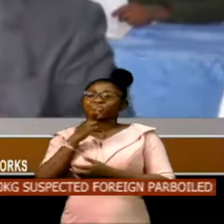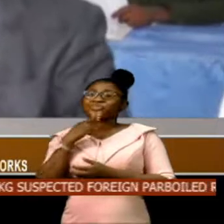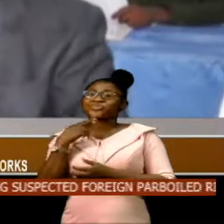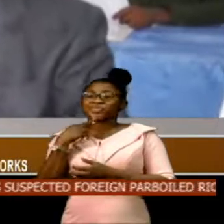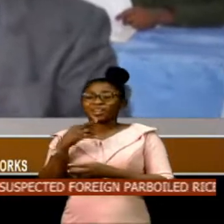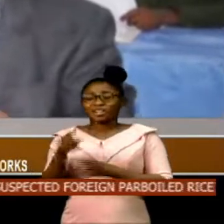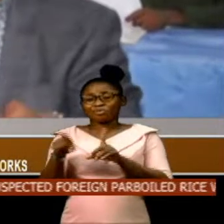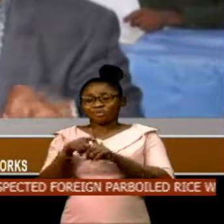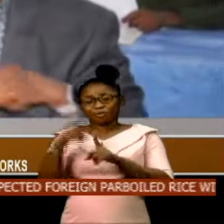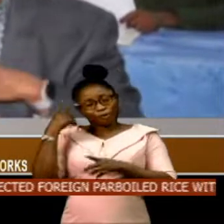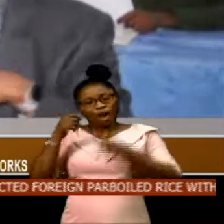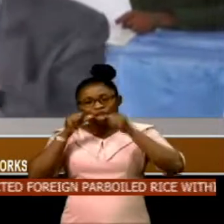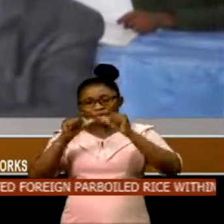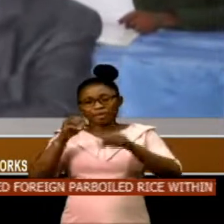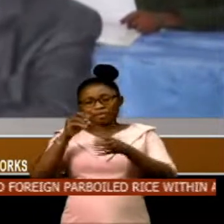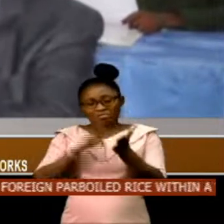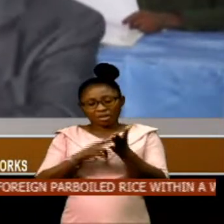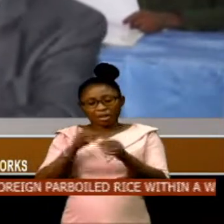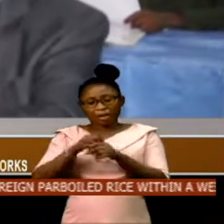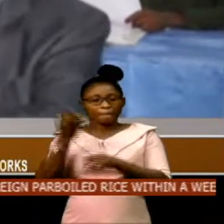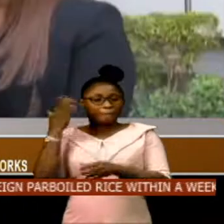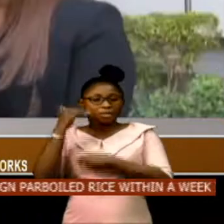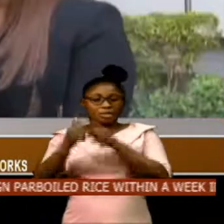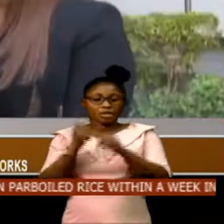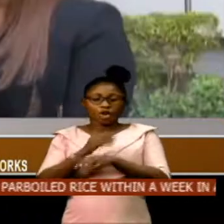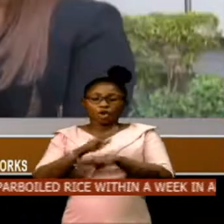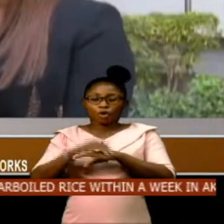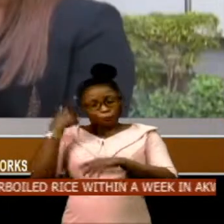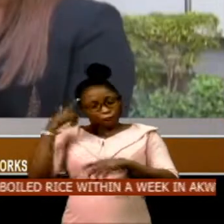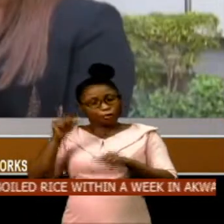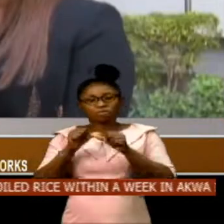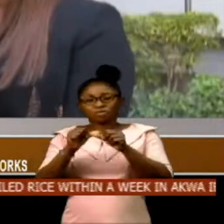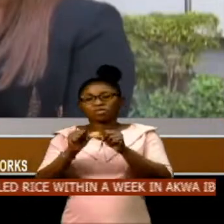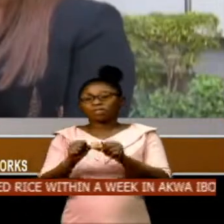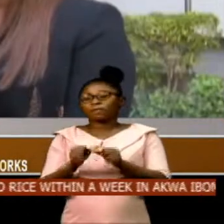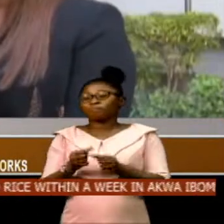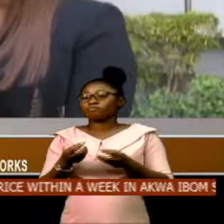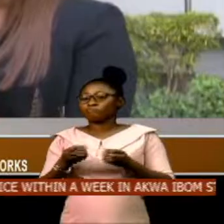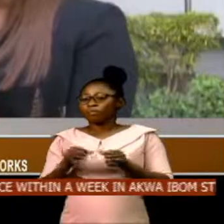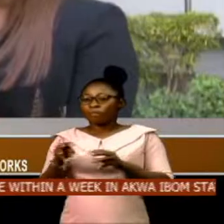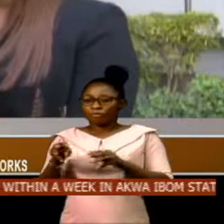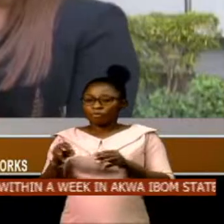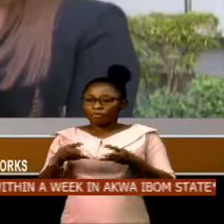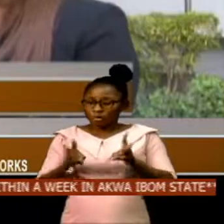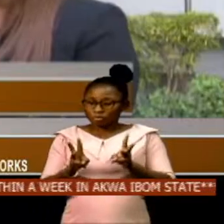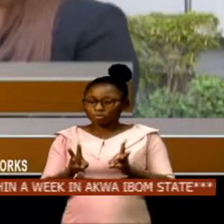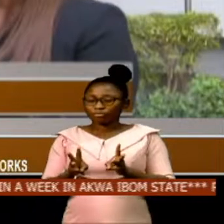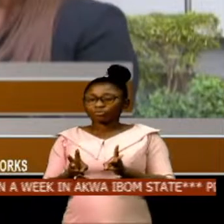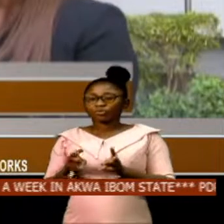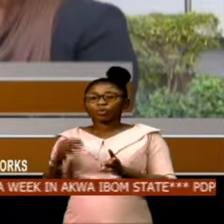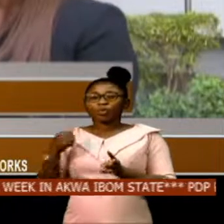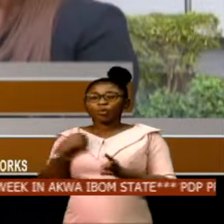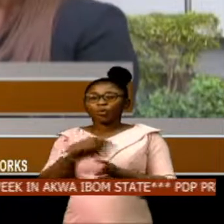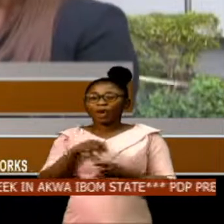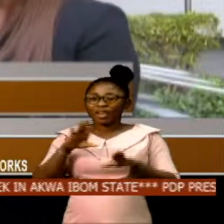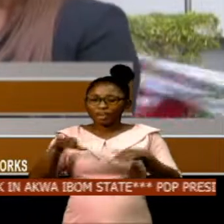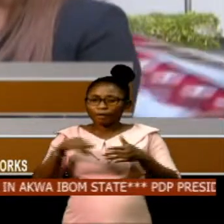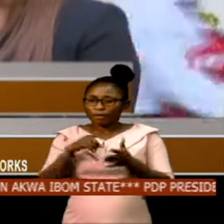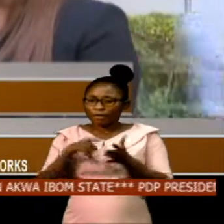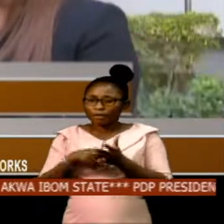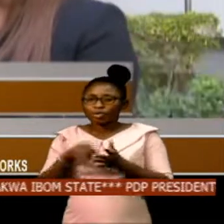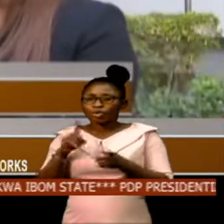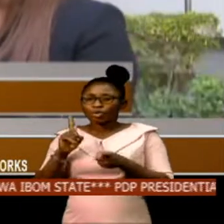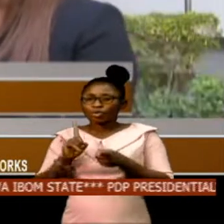the achievement recorded over the years while calling for sustained tempo. More importance could be given to expanding